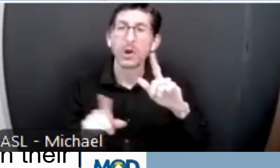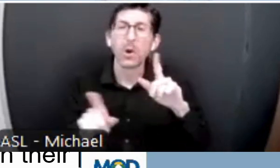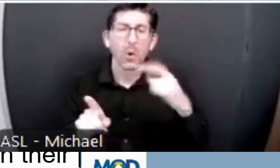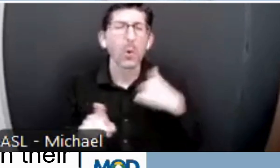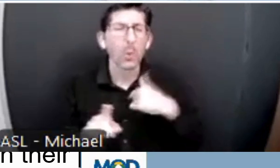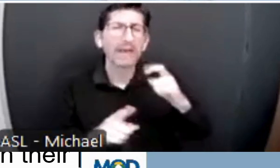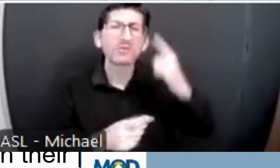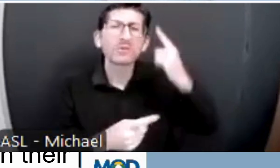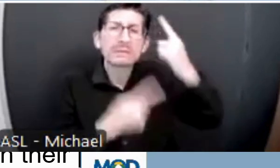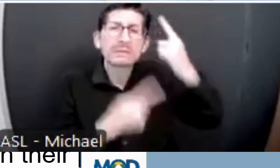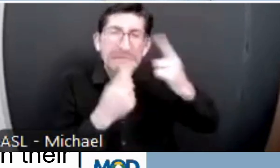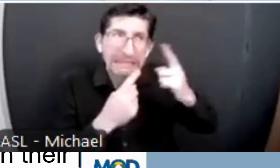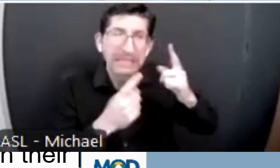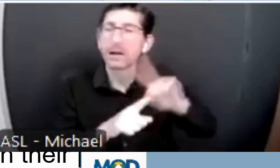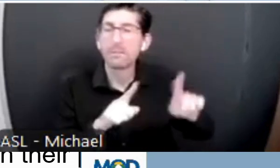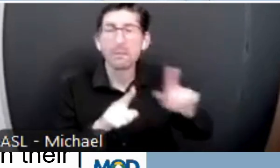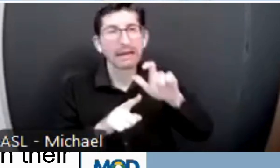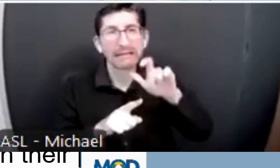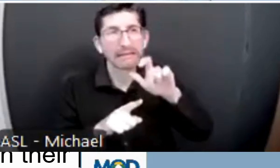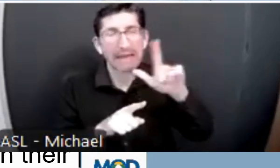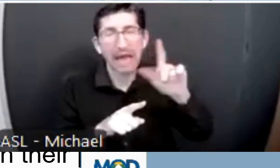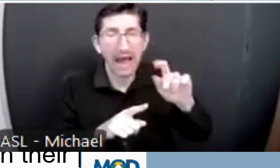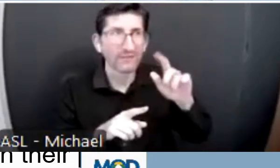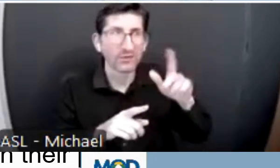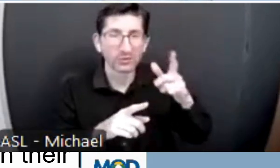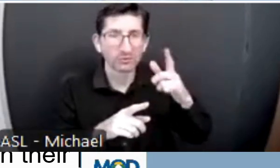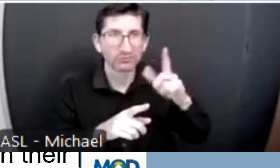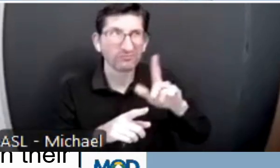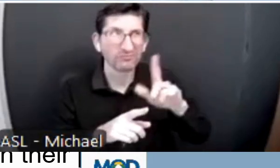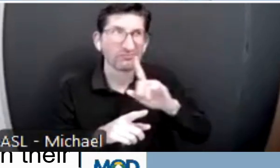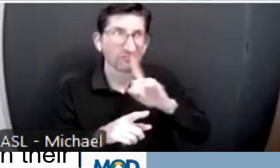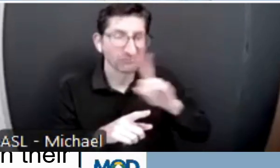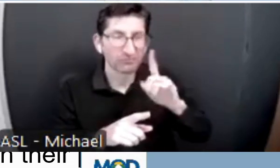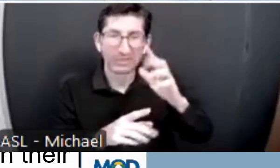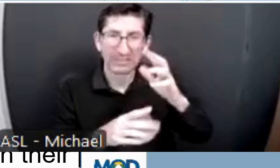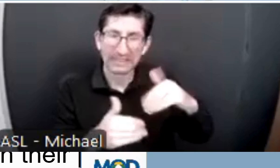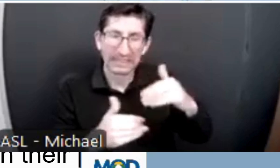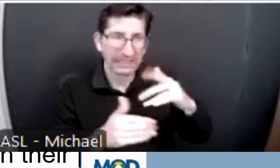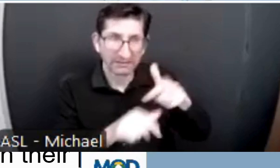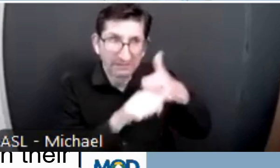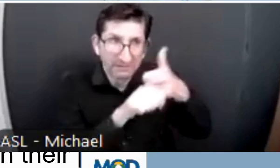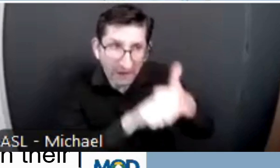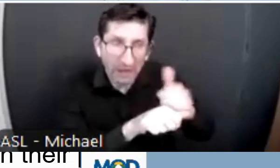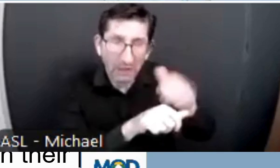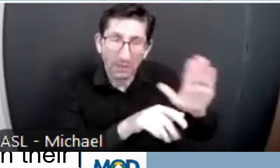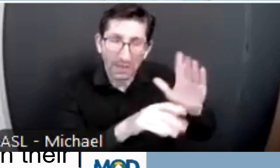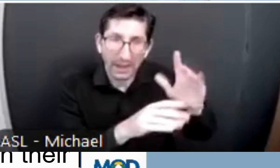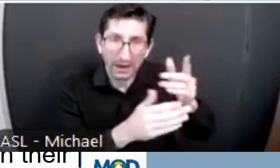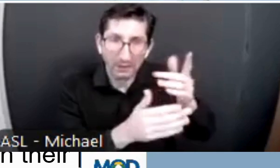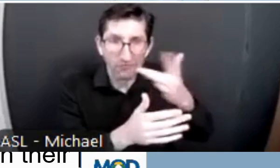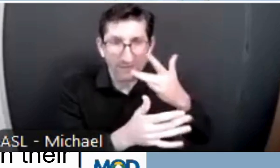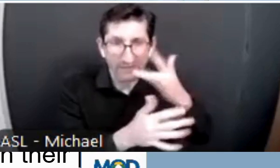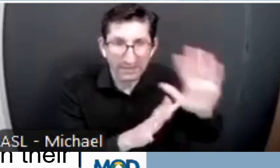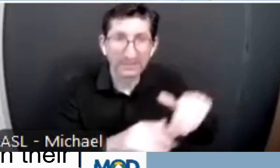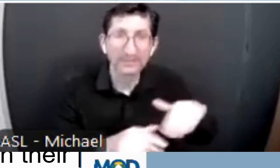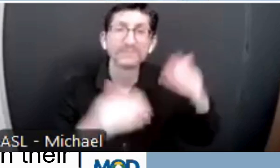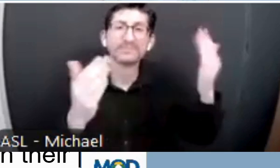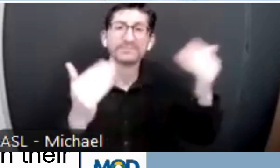consider. What are some common concerns landlords and condo boards tend to have?